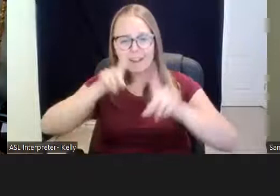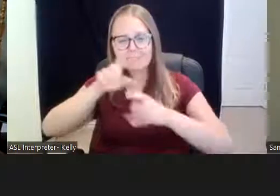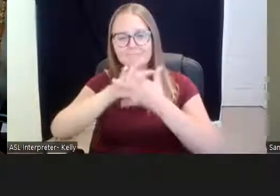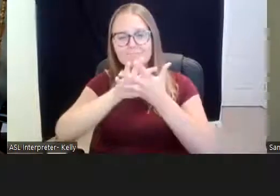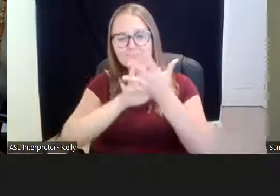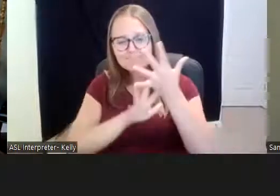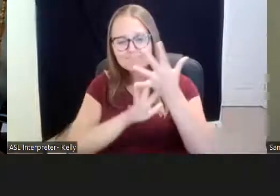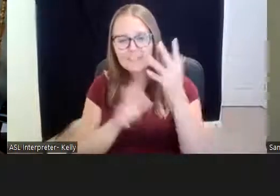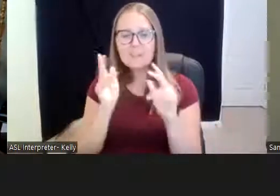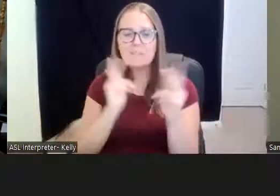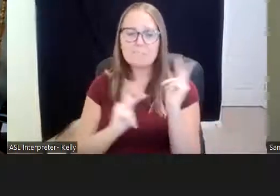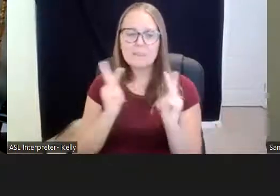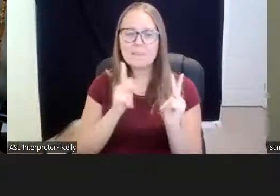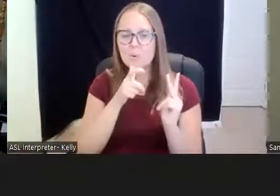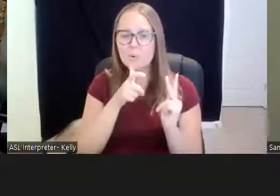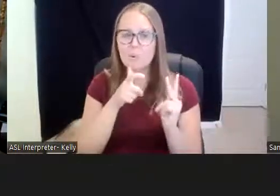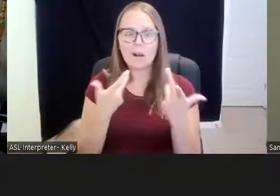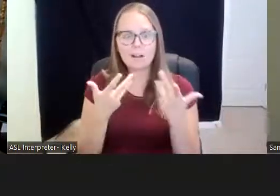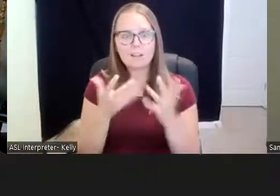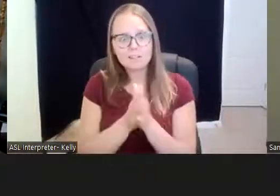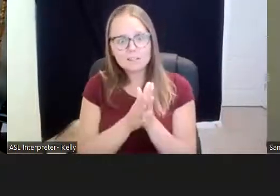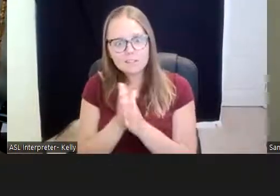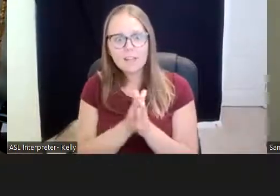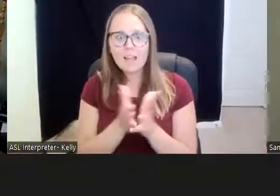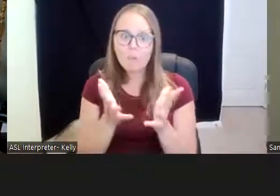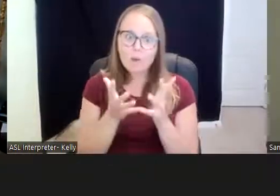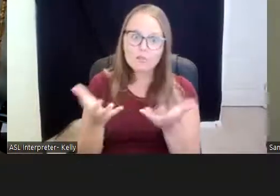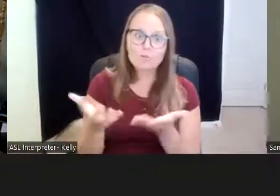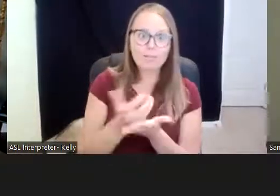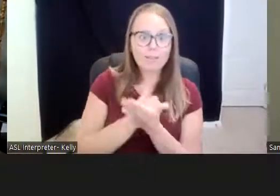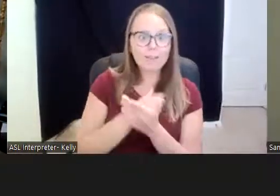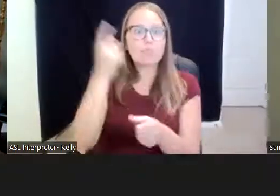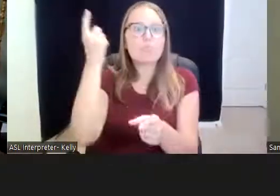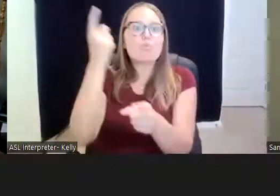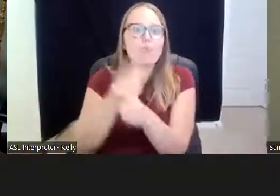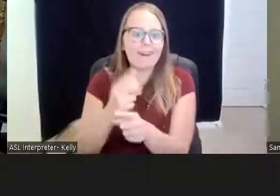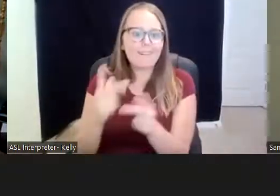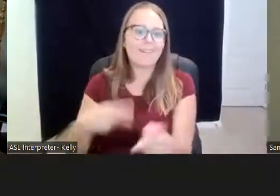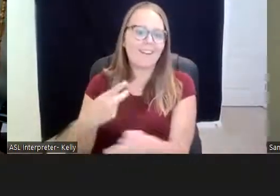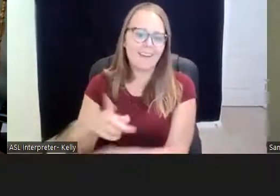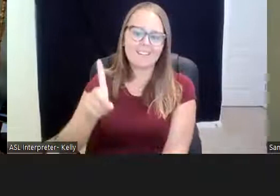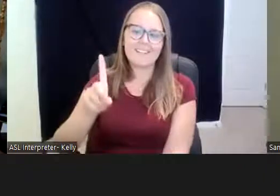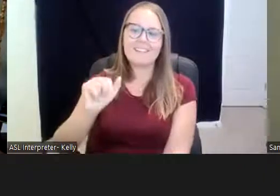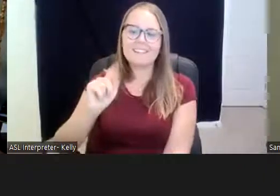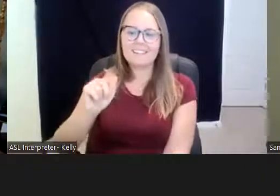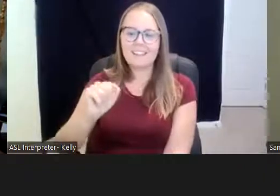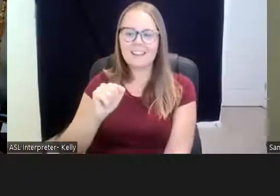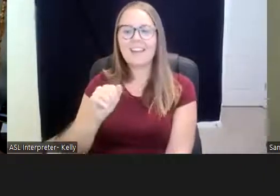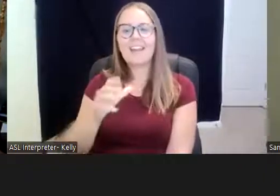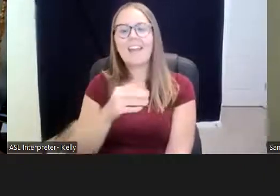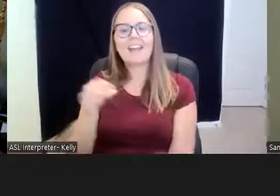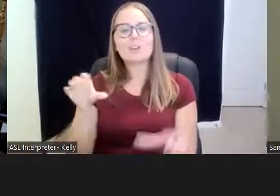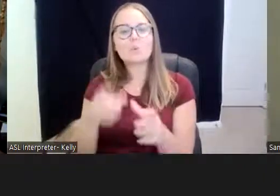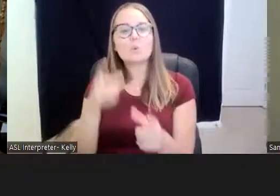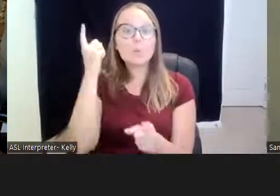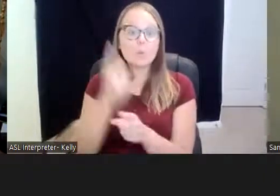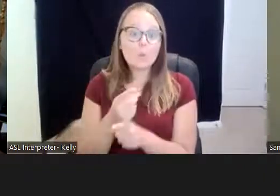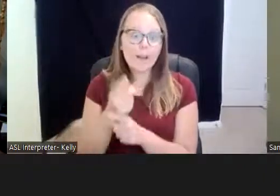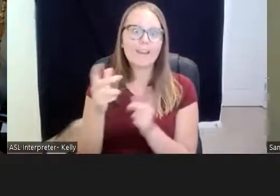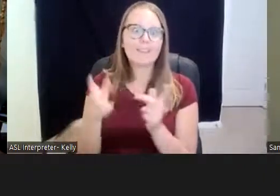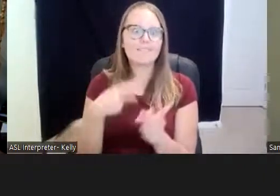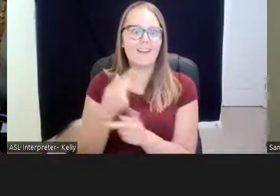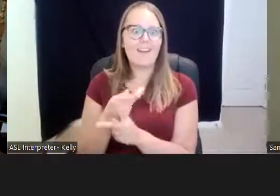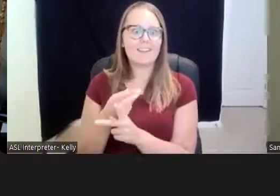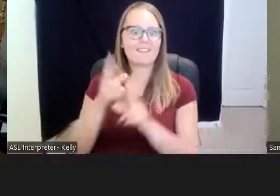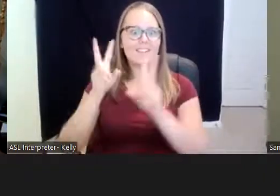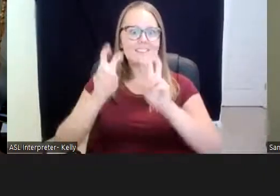eager to be able to collect the right kind of data and to do the right kind of assessments that would lead